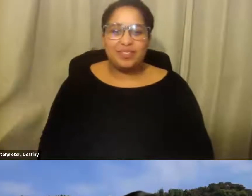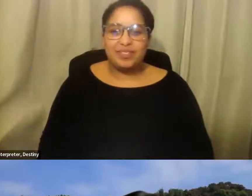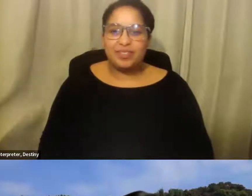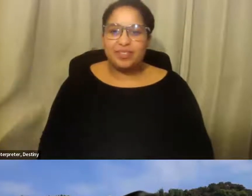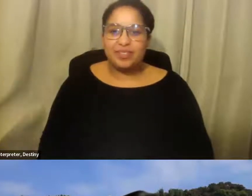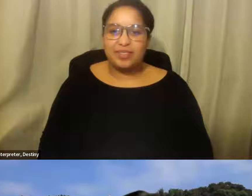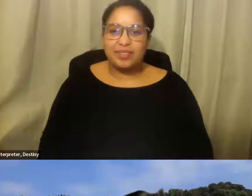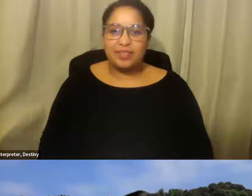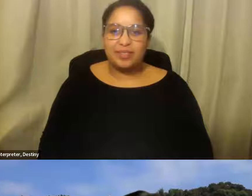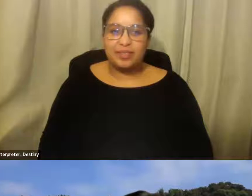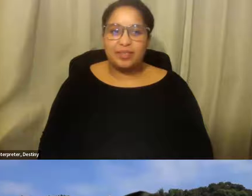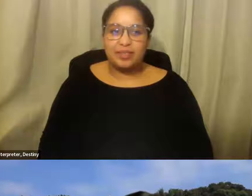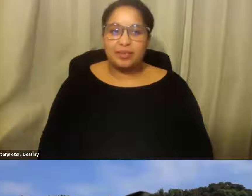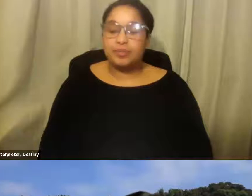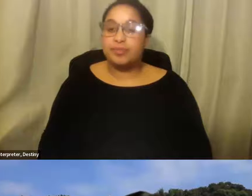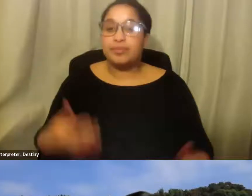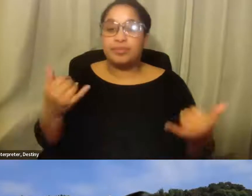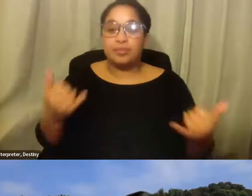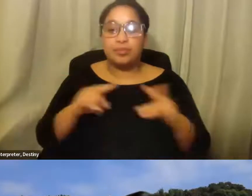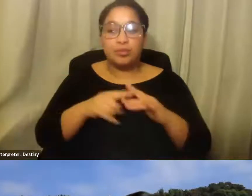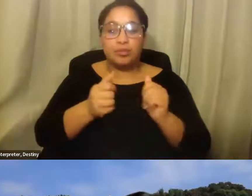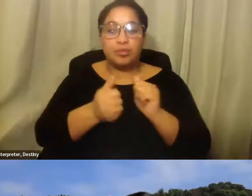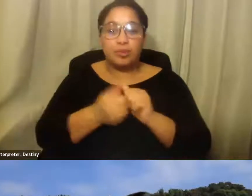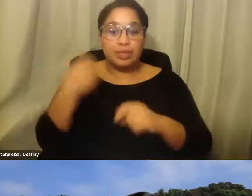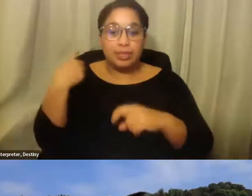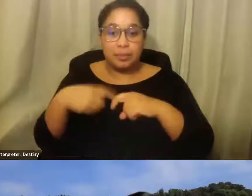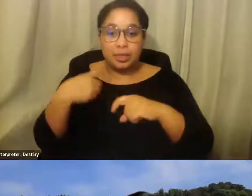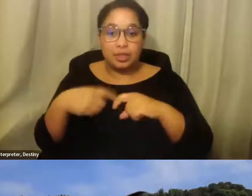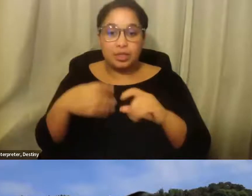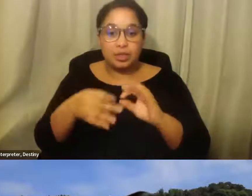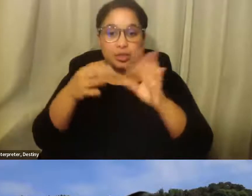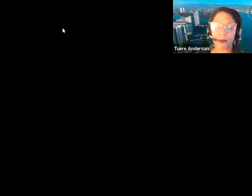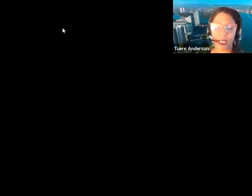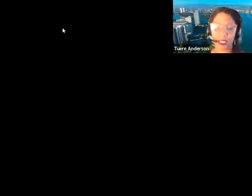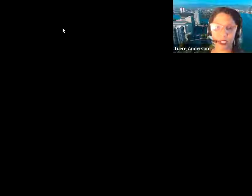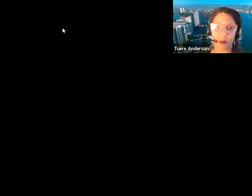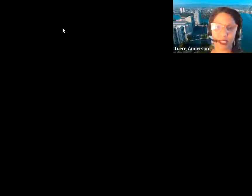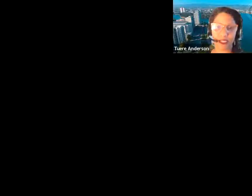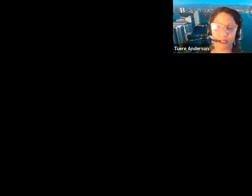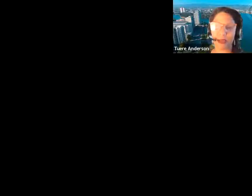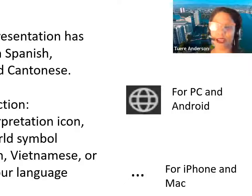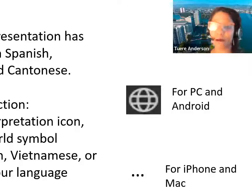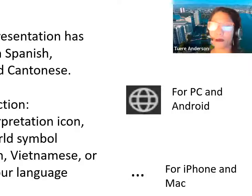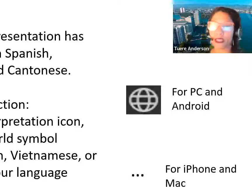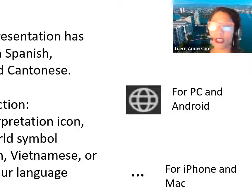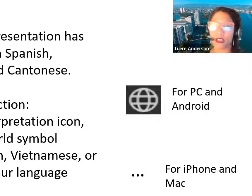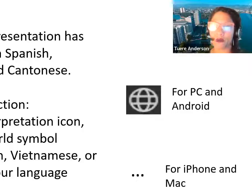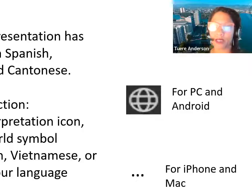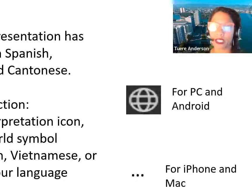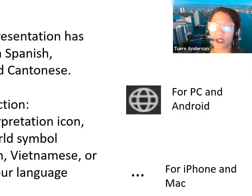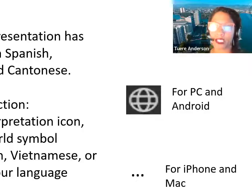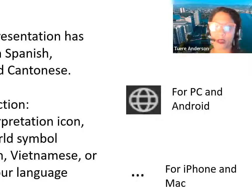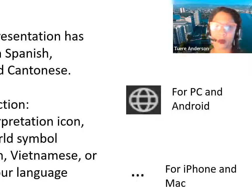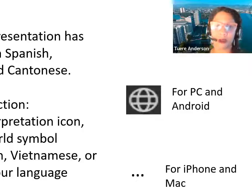Okay. Okay, so why don't we start with one of our Spanish language interpreters? Maylene, can you put the slide back up?